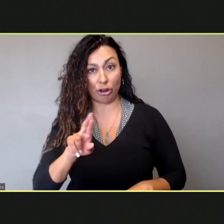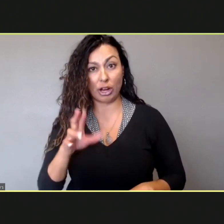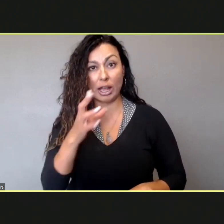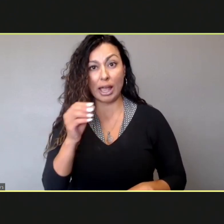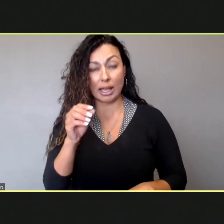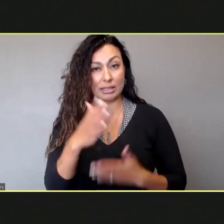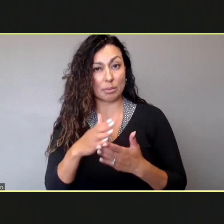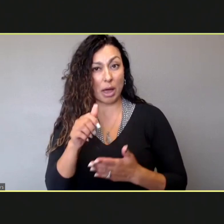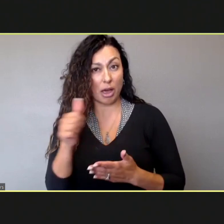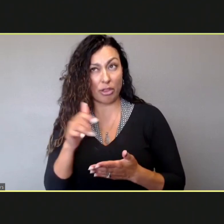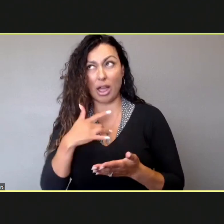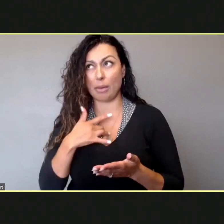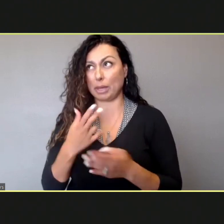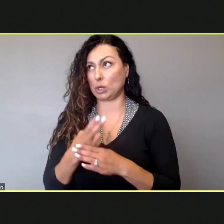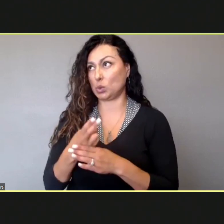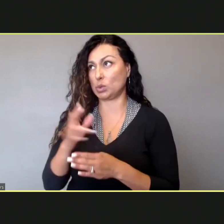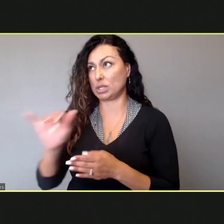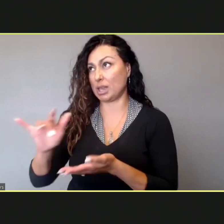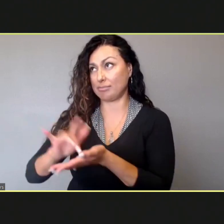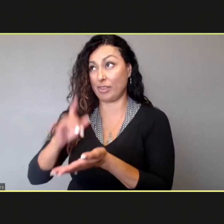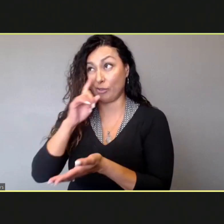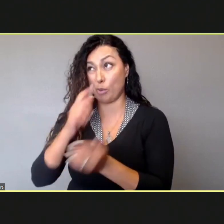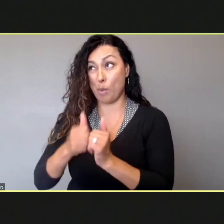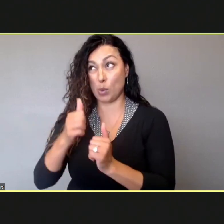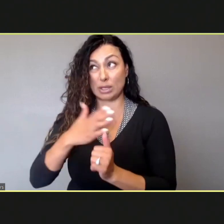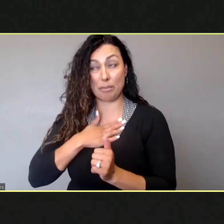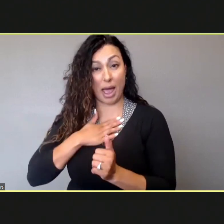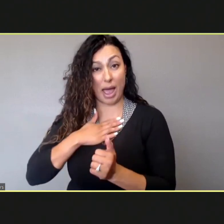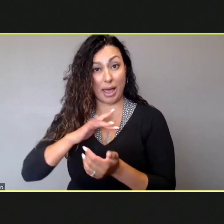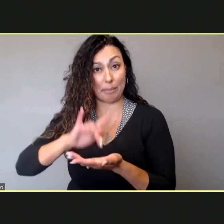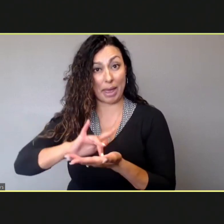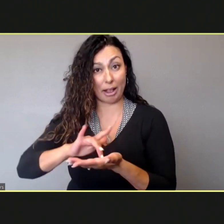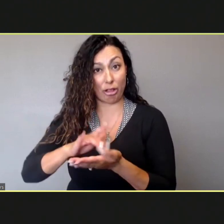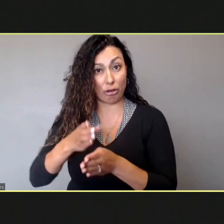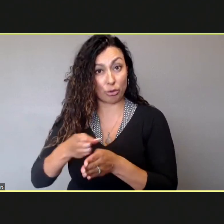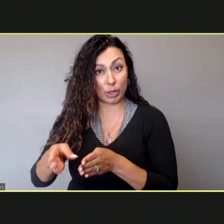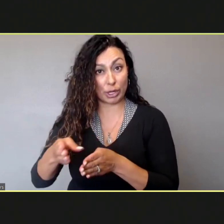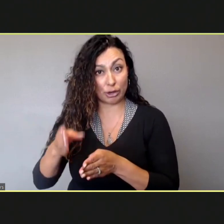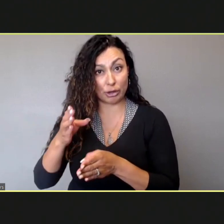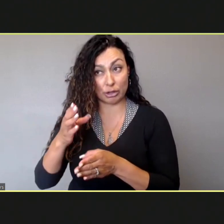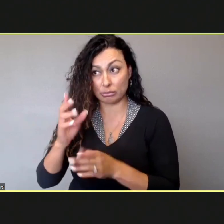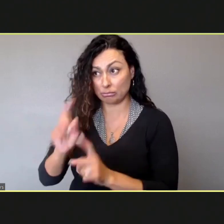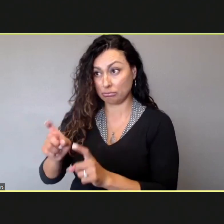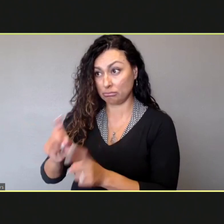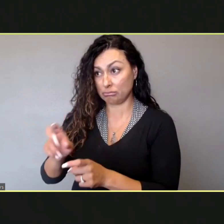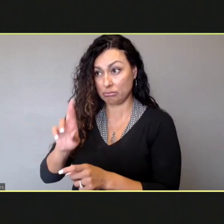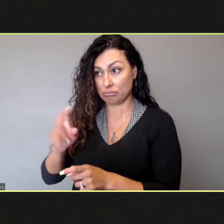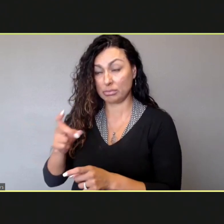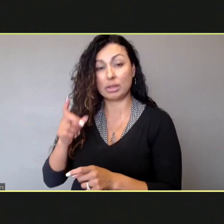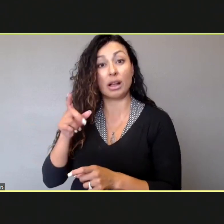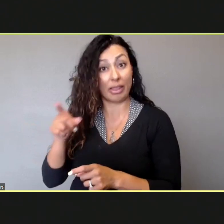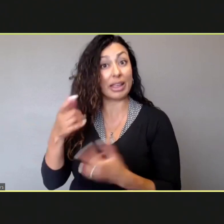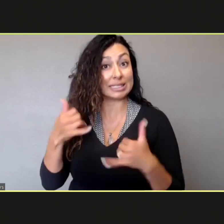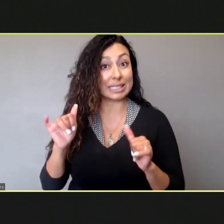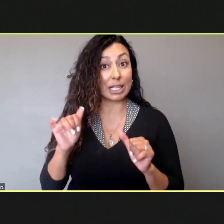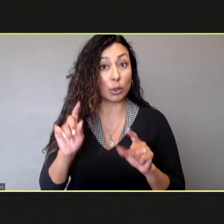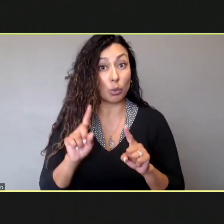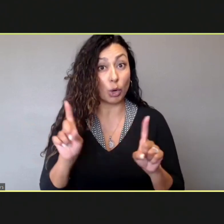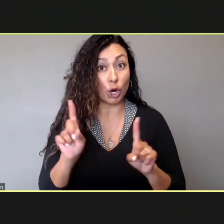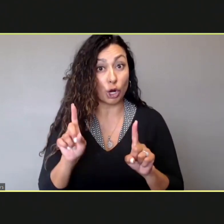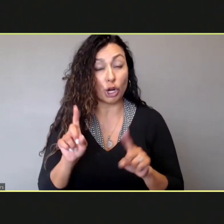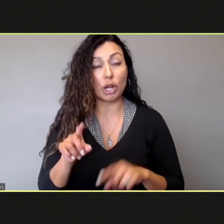Gosh, I've been using them for most of my career and they still work. And so they operate on a whole